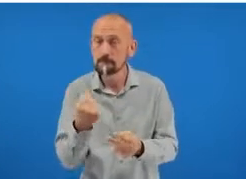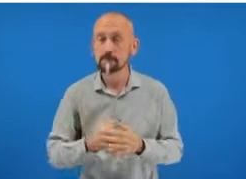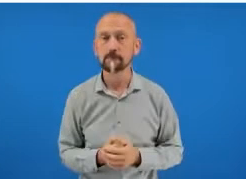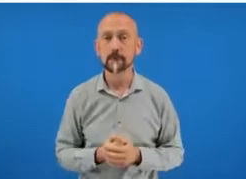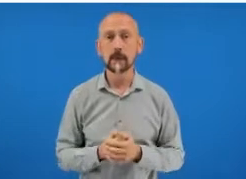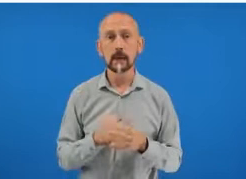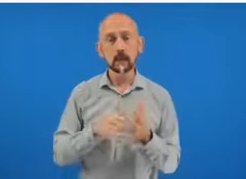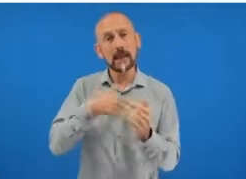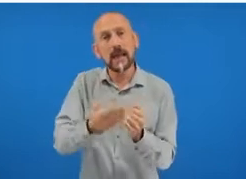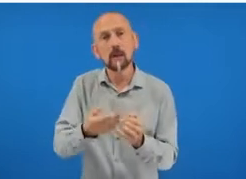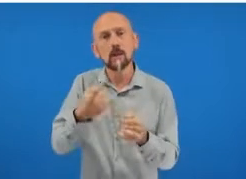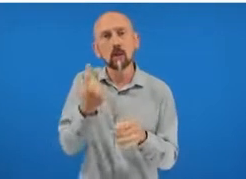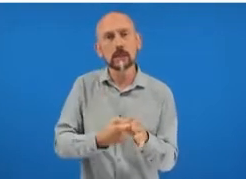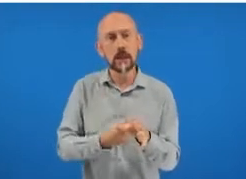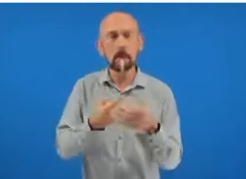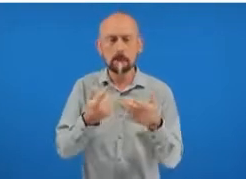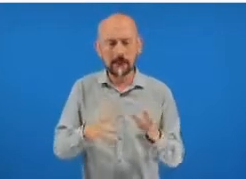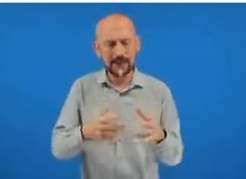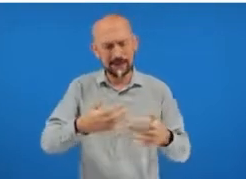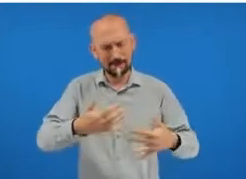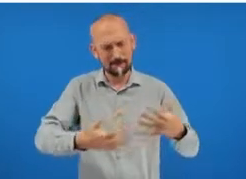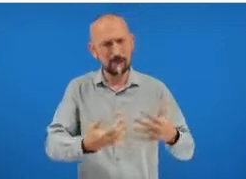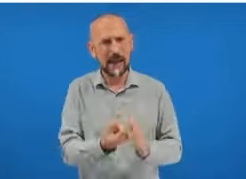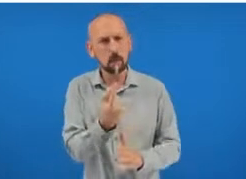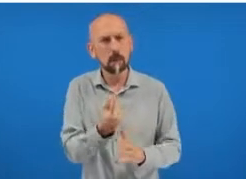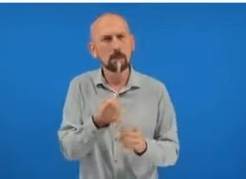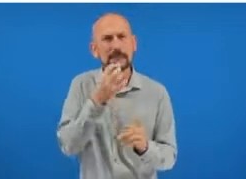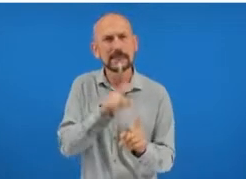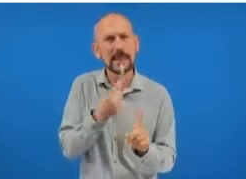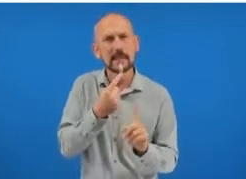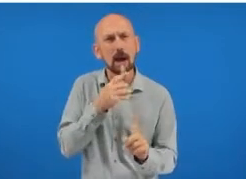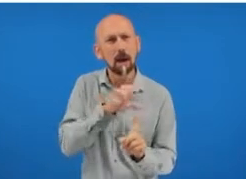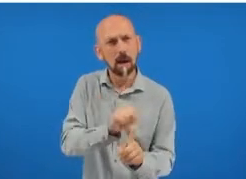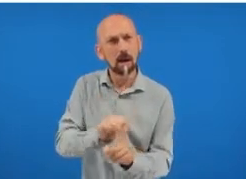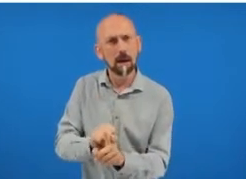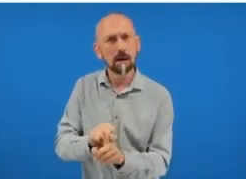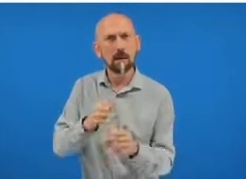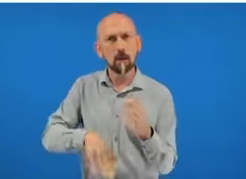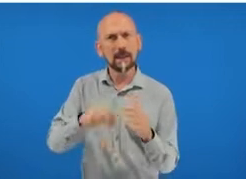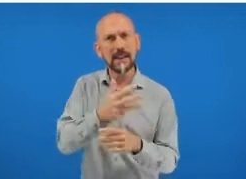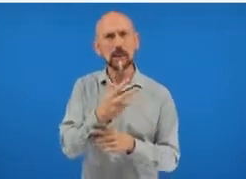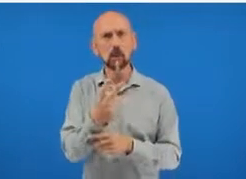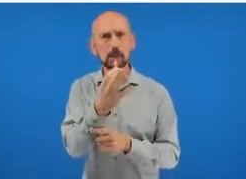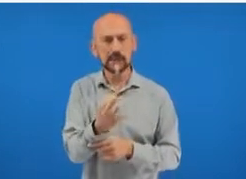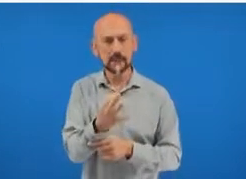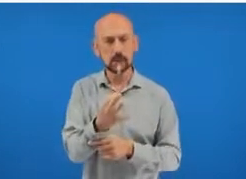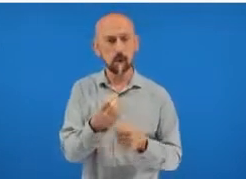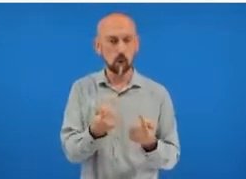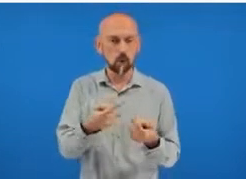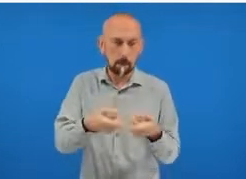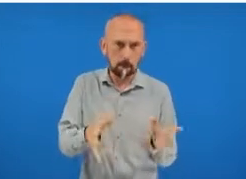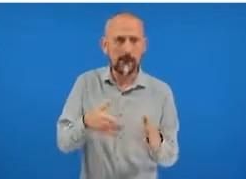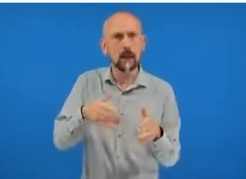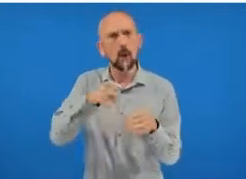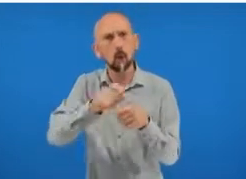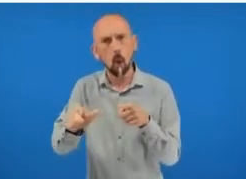outcome data on 92% of everyone who had a course of treatment. That's 2 or more sessions. So